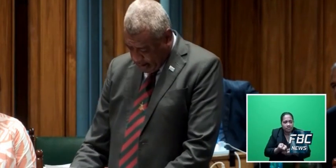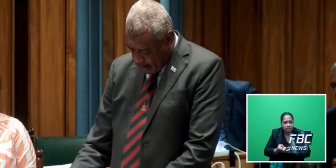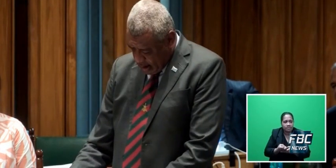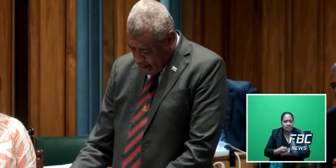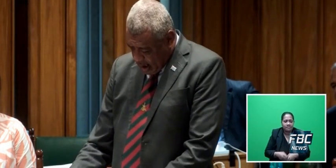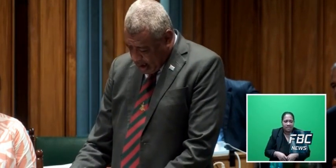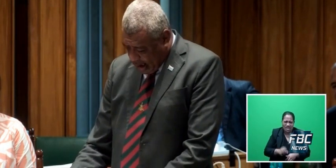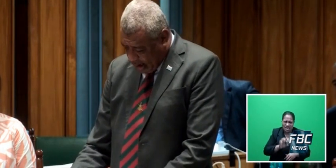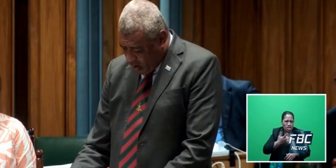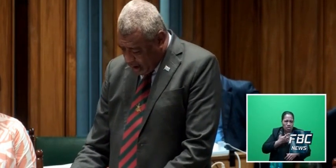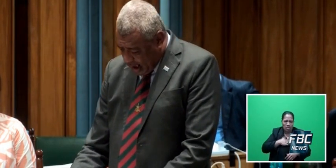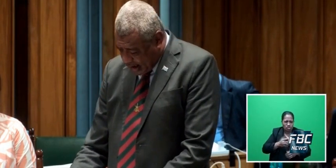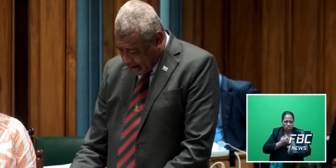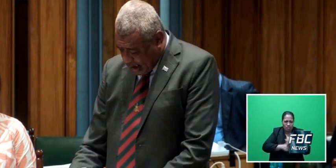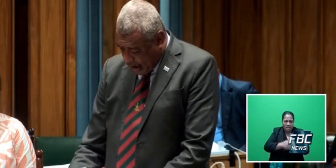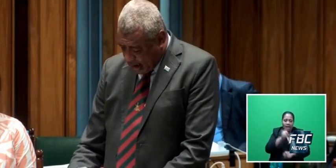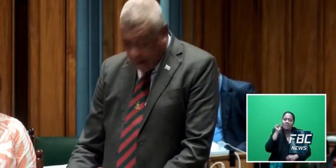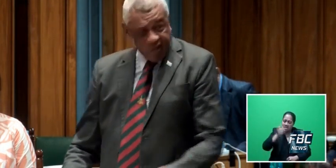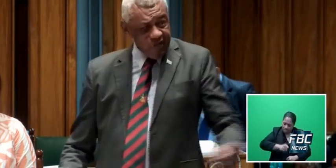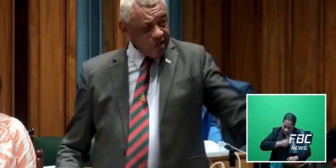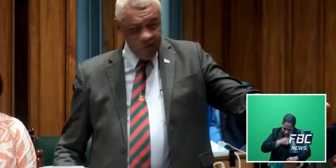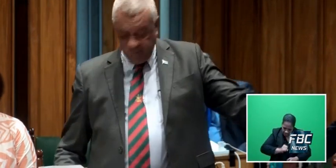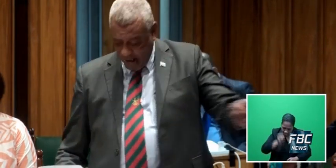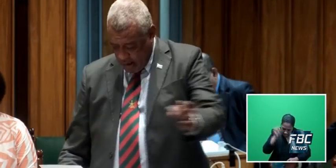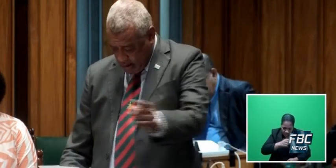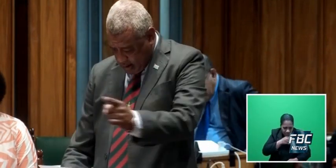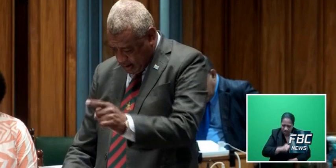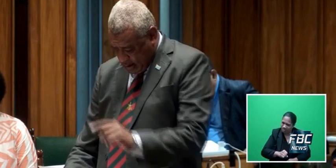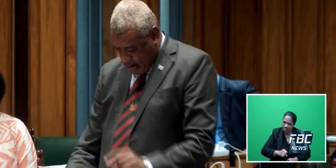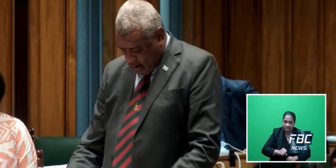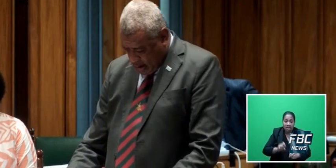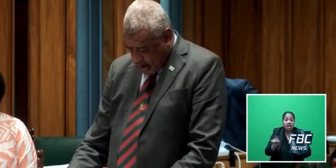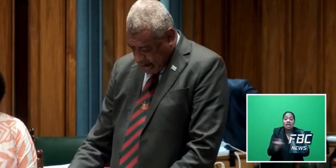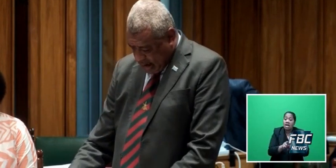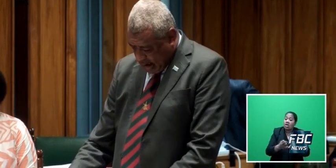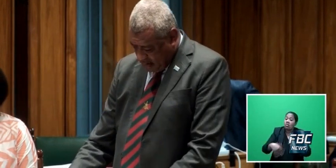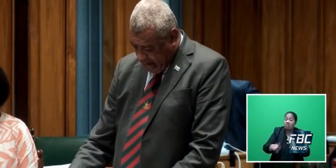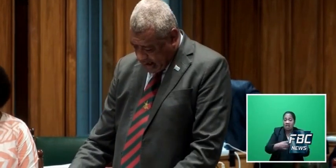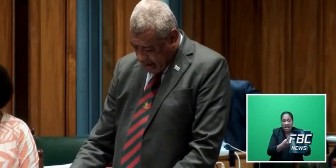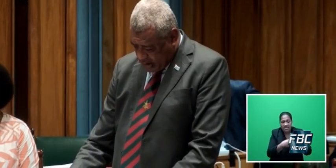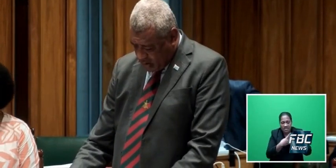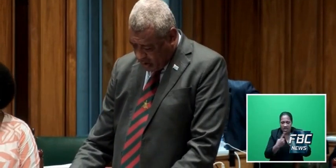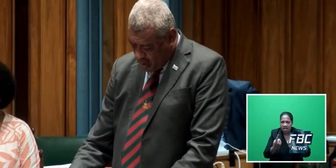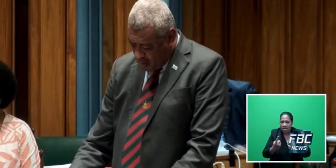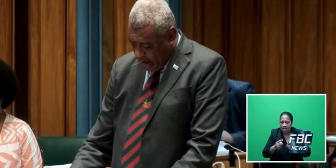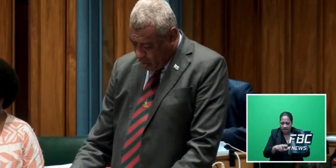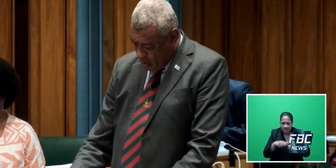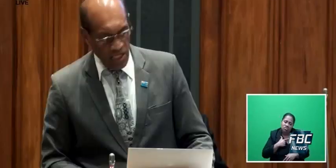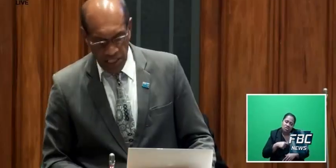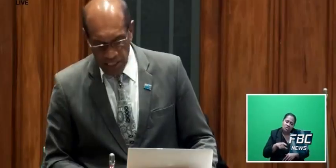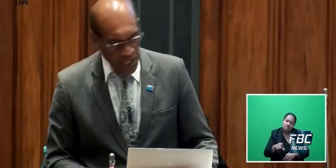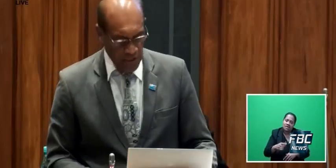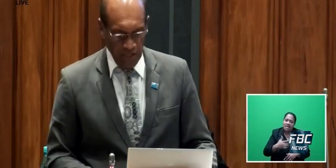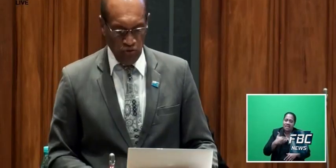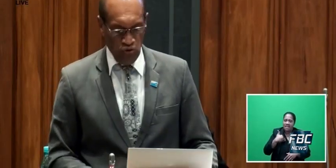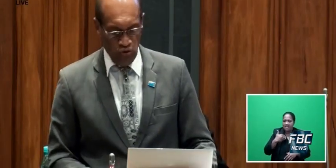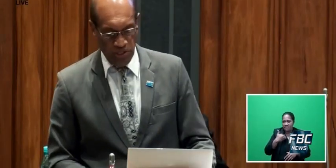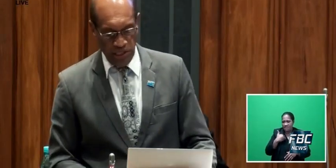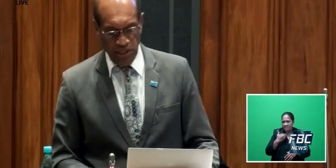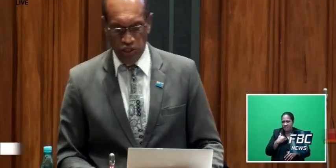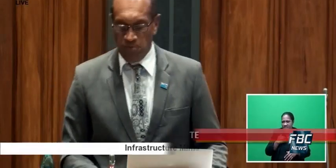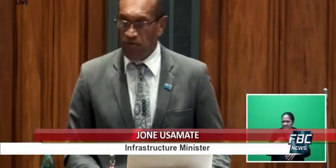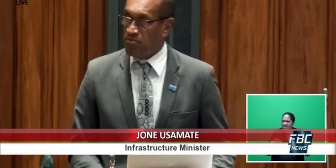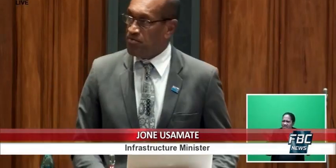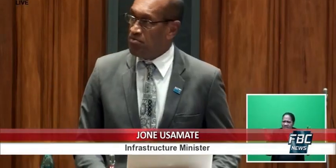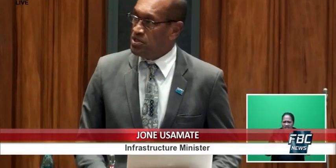man. Like all others currently in the 51st Party, singing praises to the two-man rule. Nothing to do with